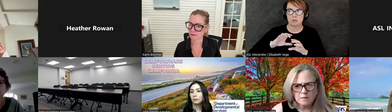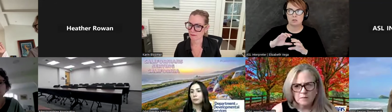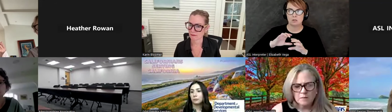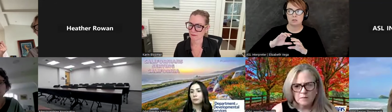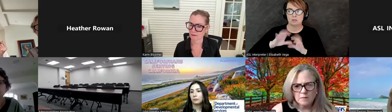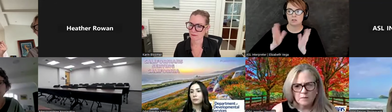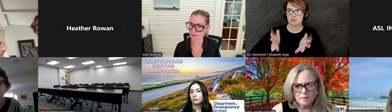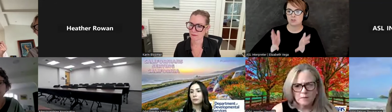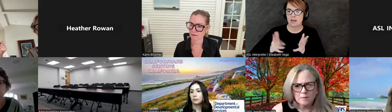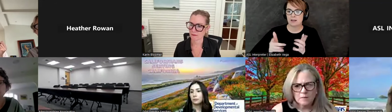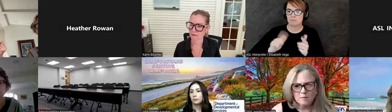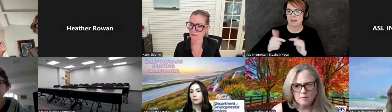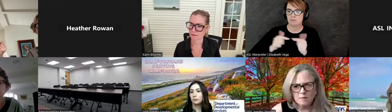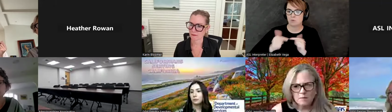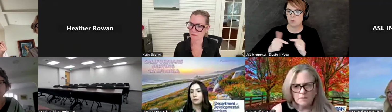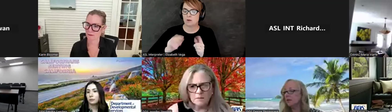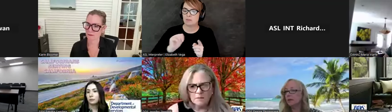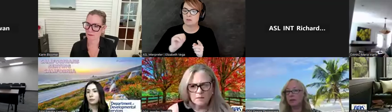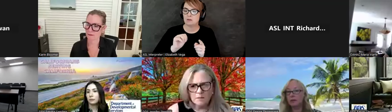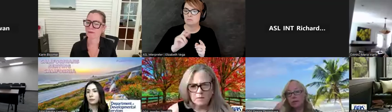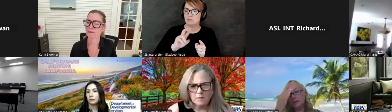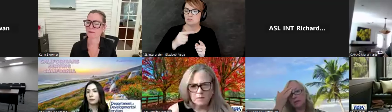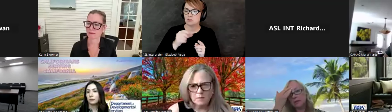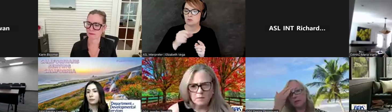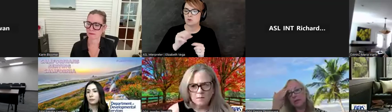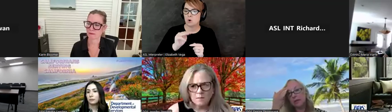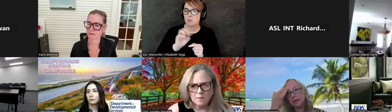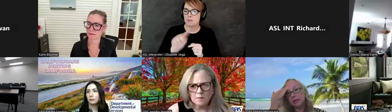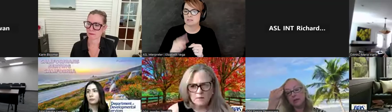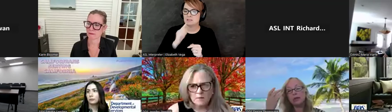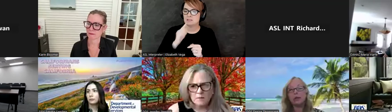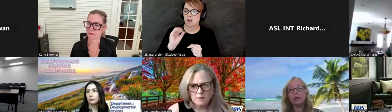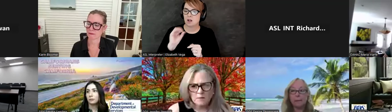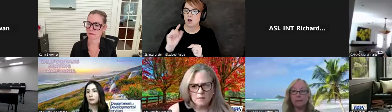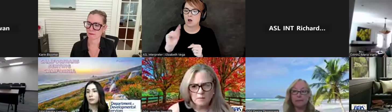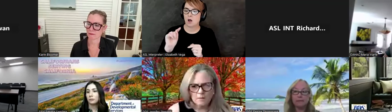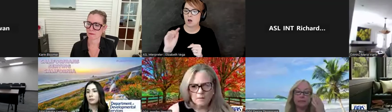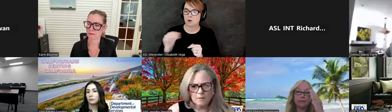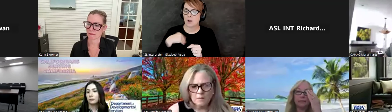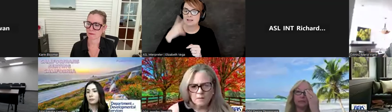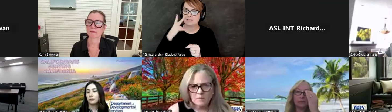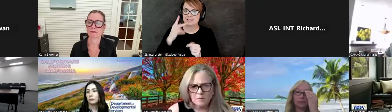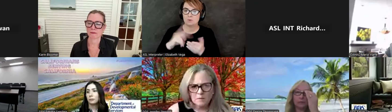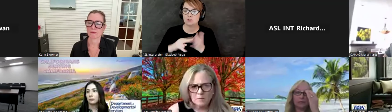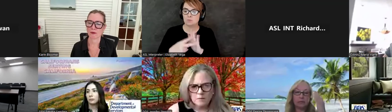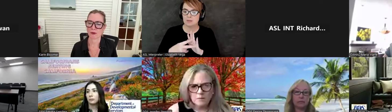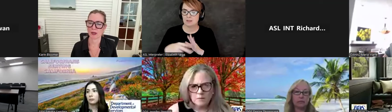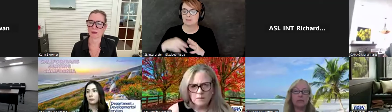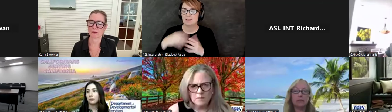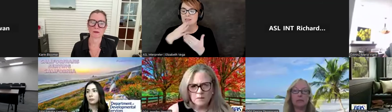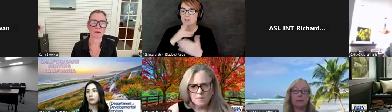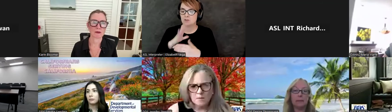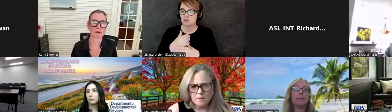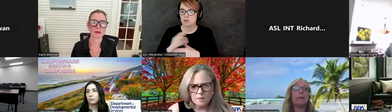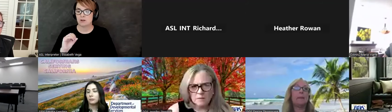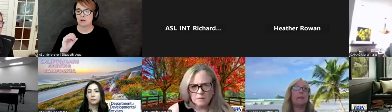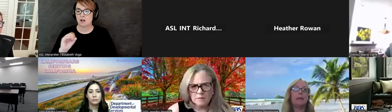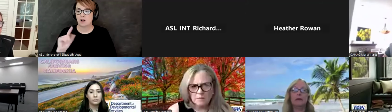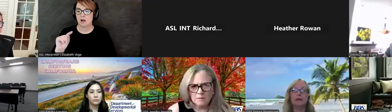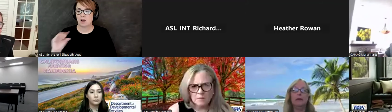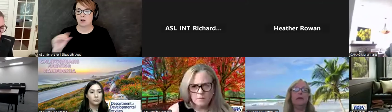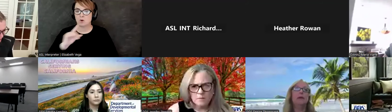Mr. Gomez said, "Otto, I see what you mean. Thanks for sharing." And Otto Lana wrote back, "I agree." I'm